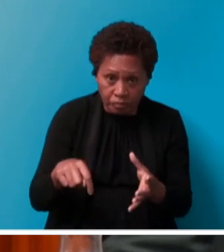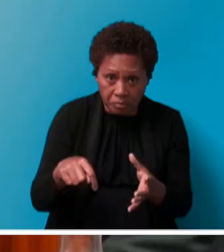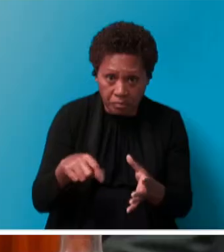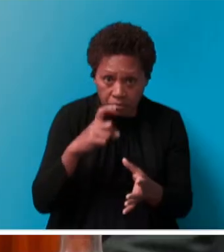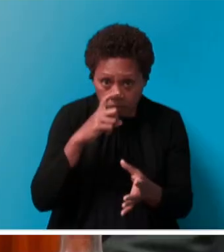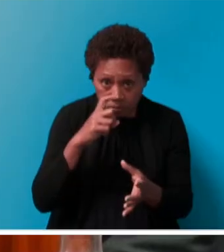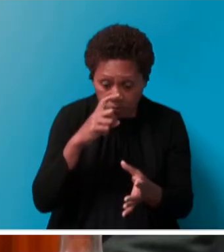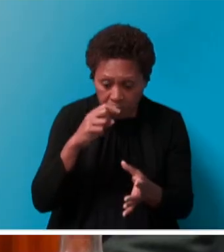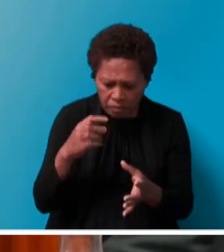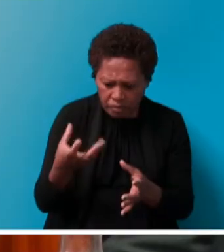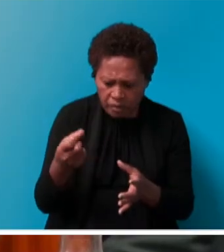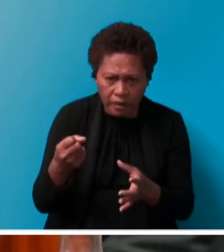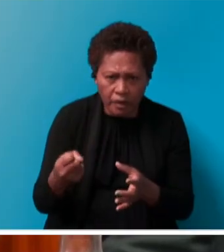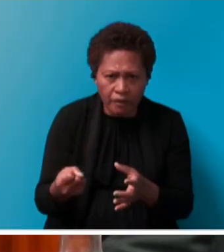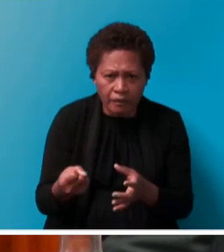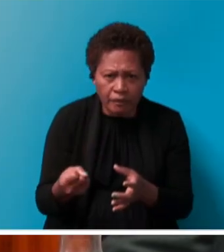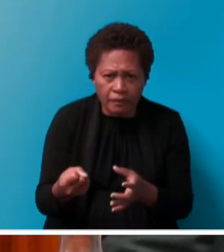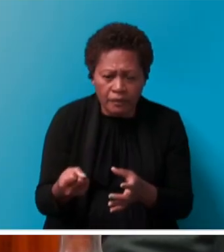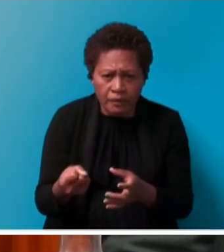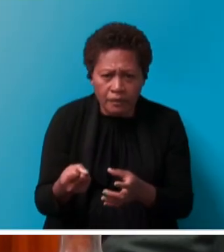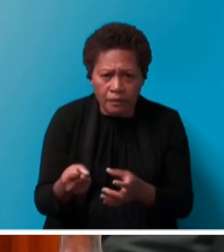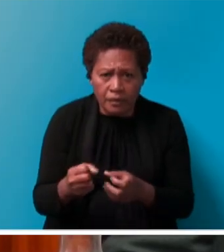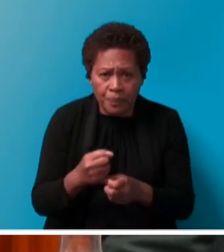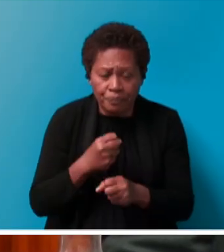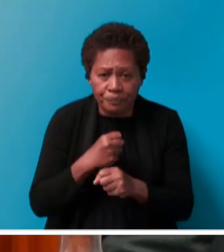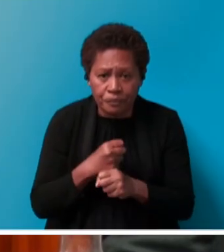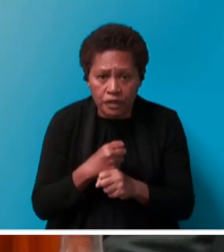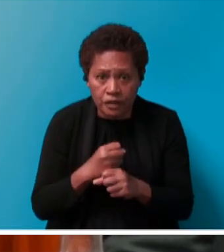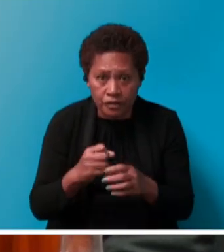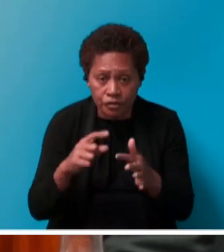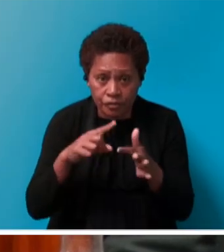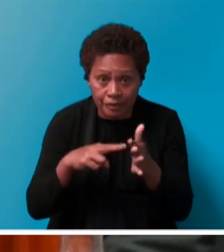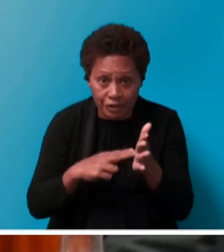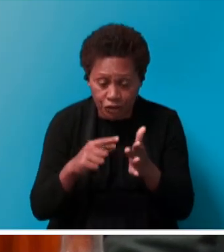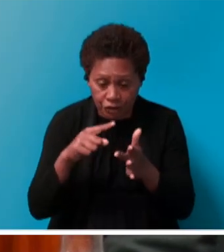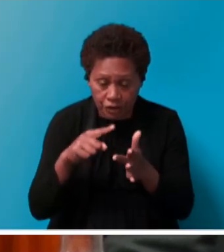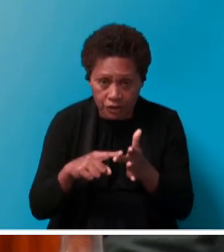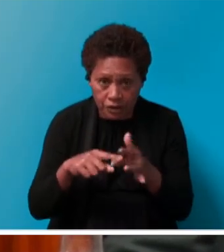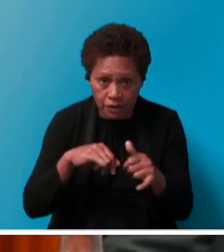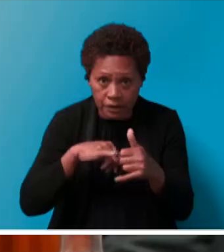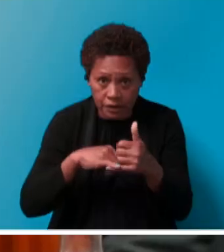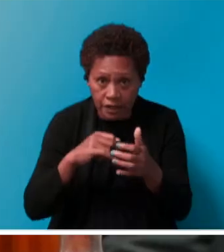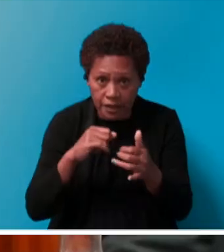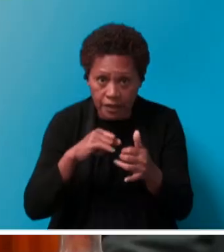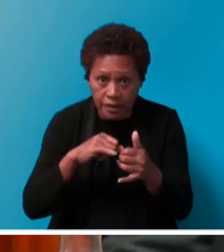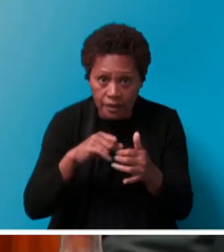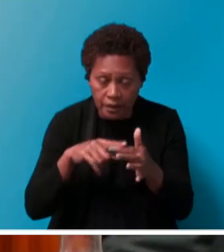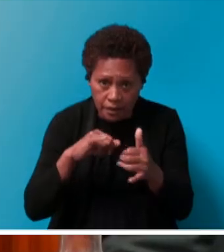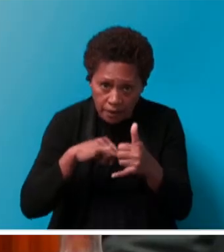genius. I heard how SMEs across Asia are using IP to build global